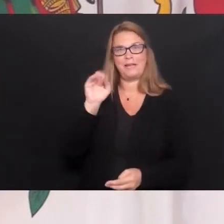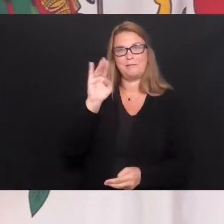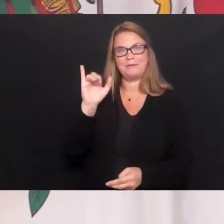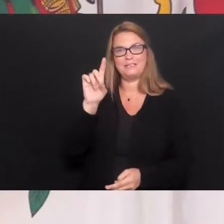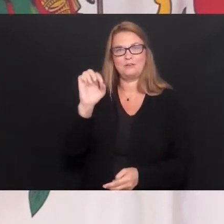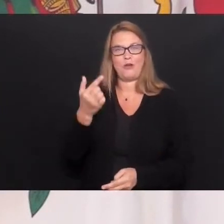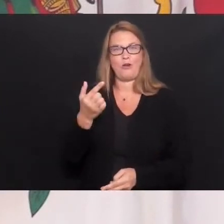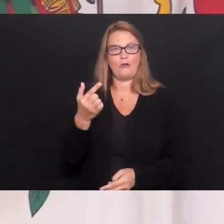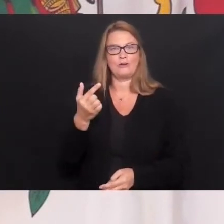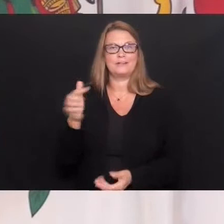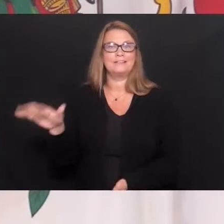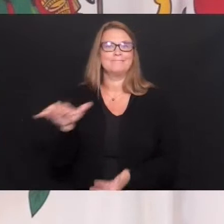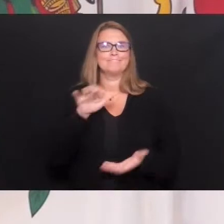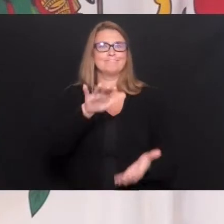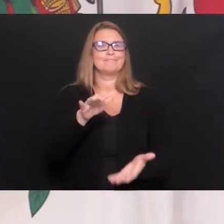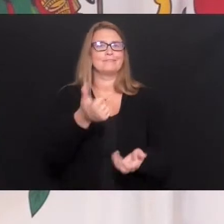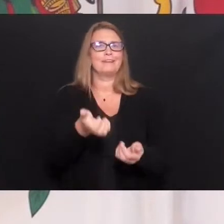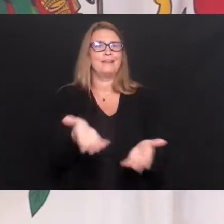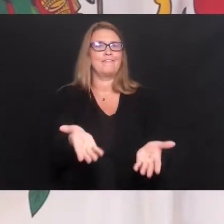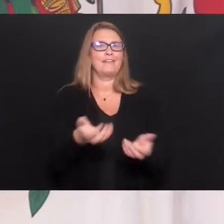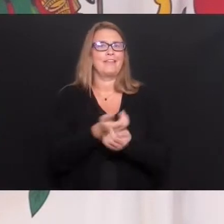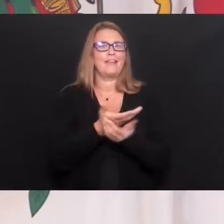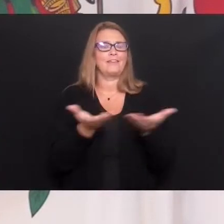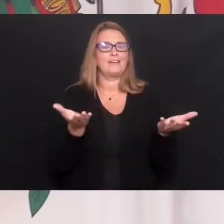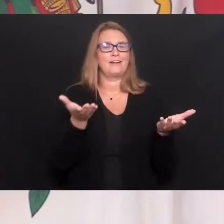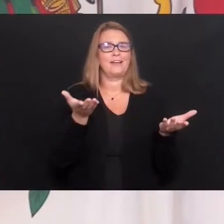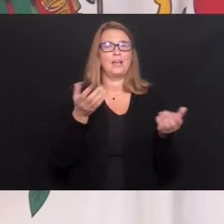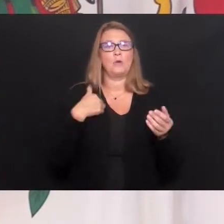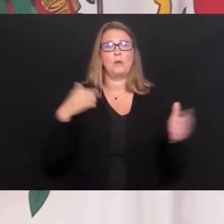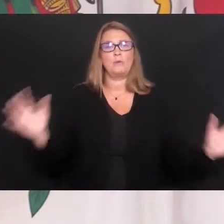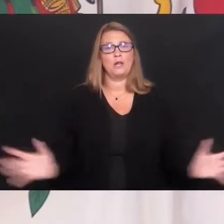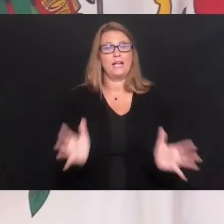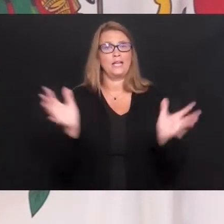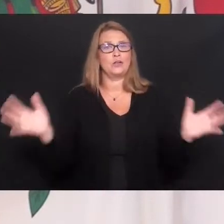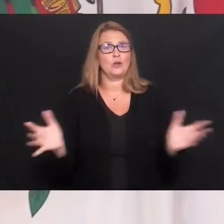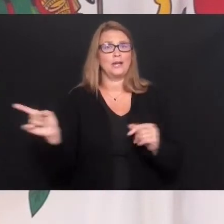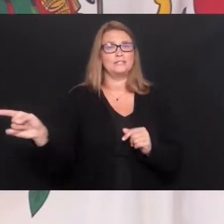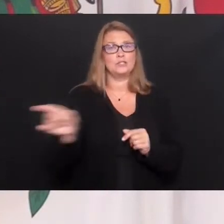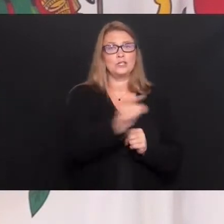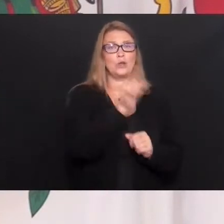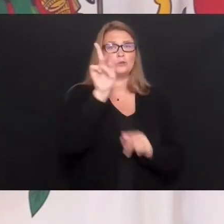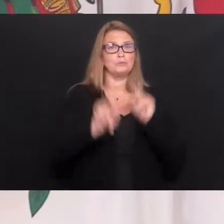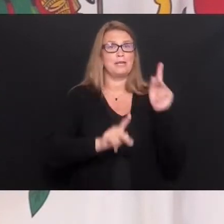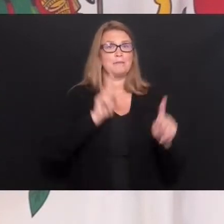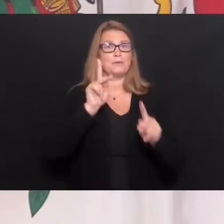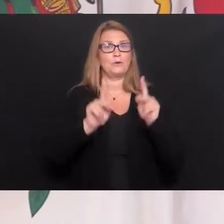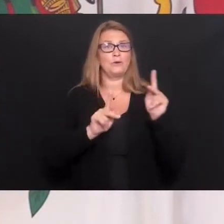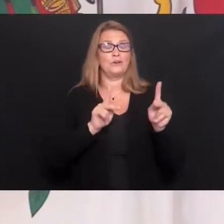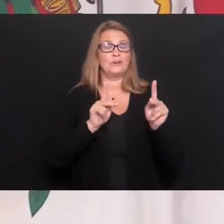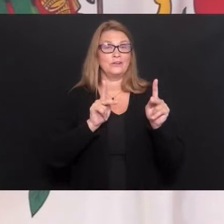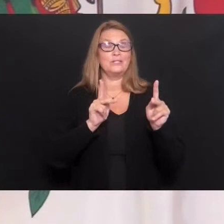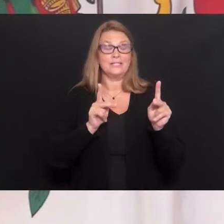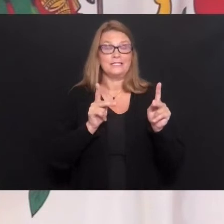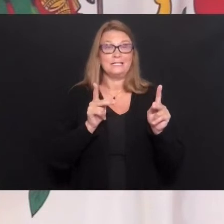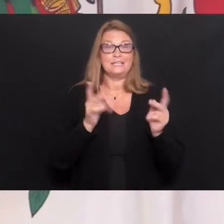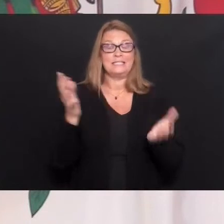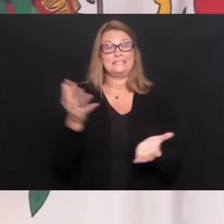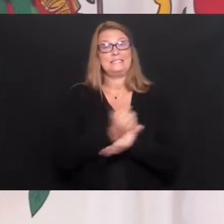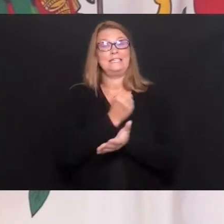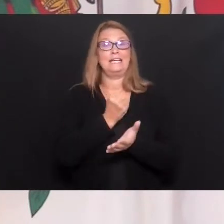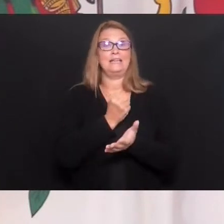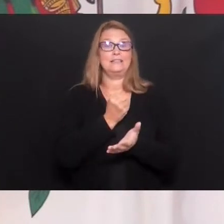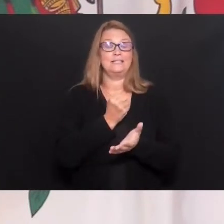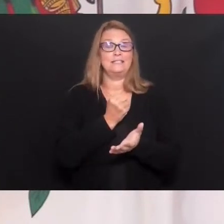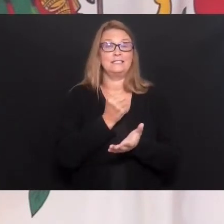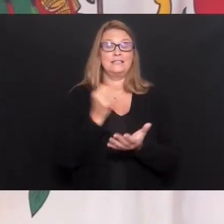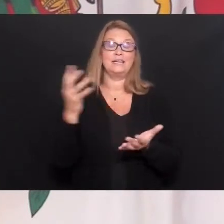give the car away, and we'll be encouraging everybody, every single one of those people, to some way, somehow, at least